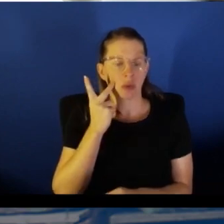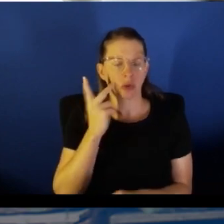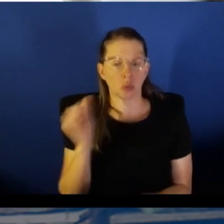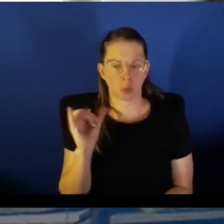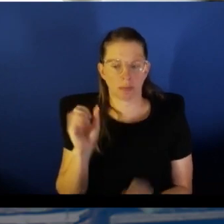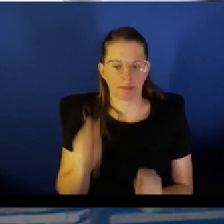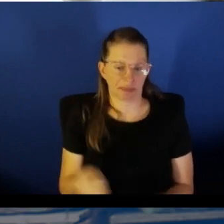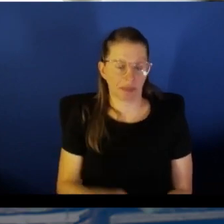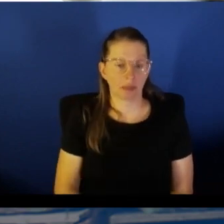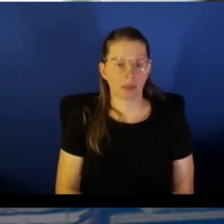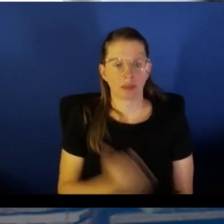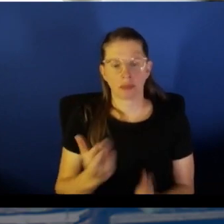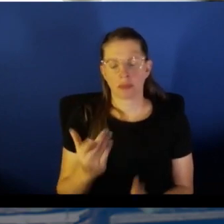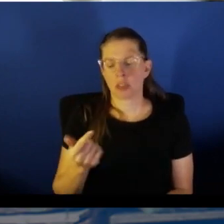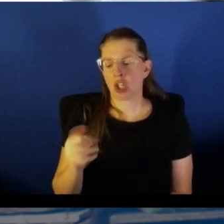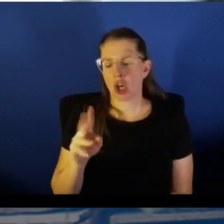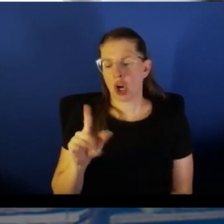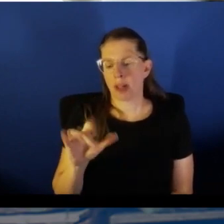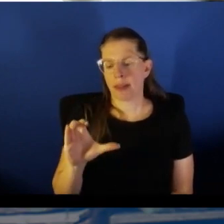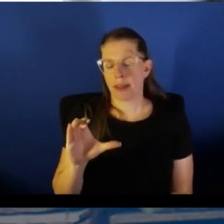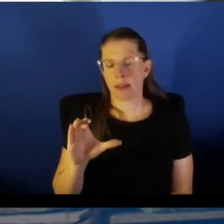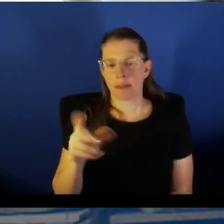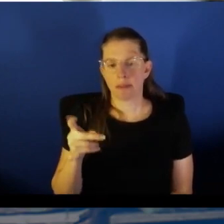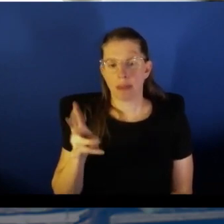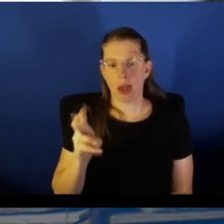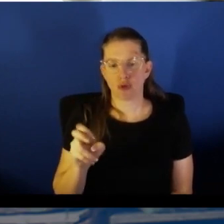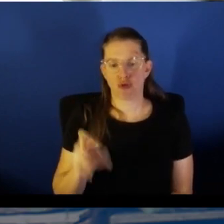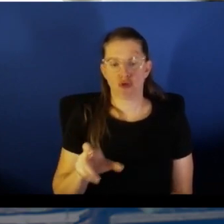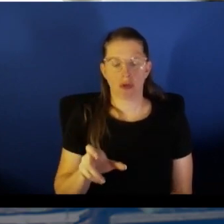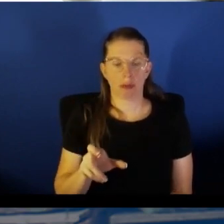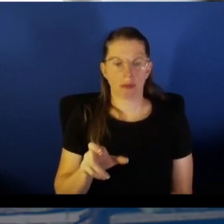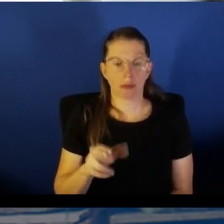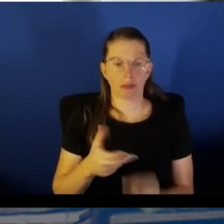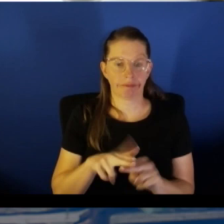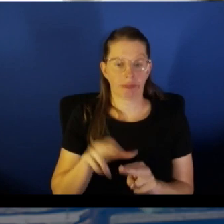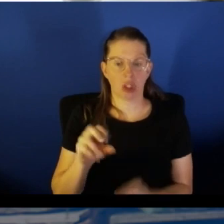try, maybe some garlic powder, onion powder, something that won't increase the sodium.